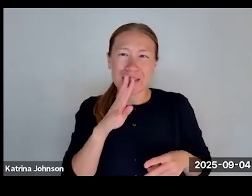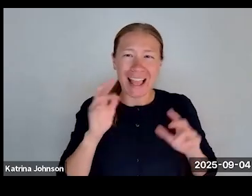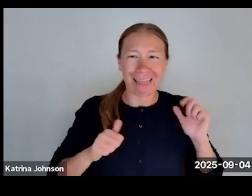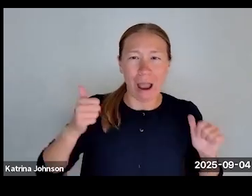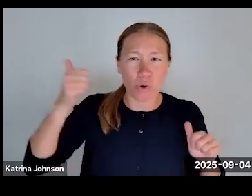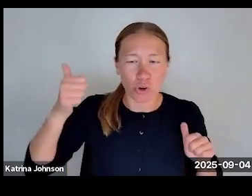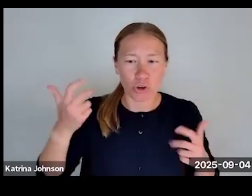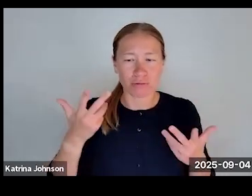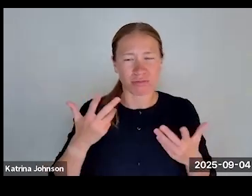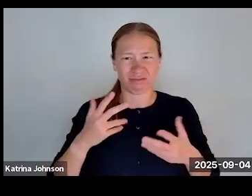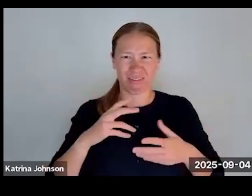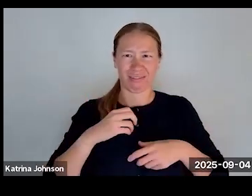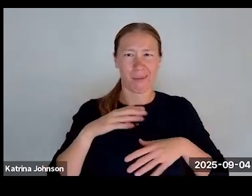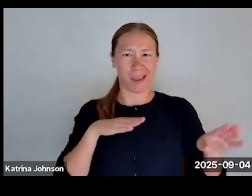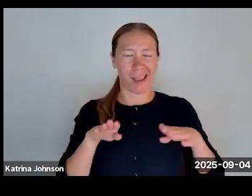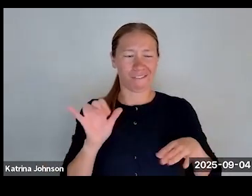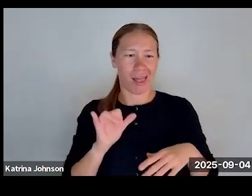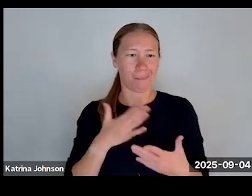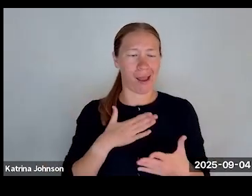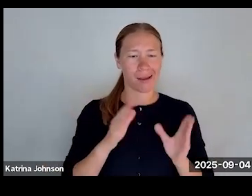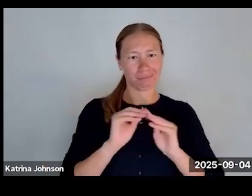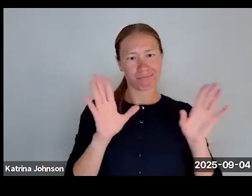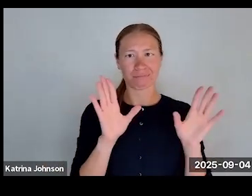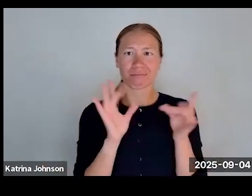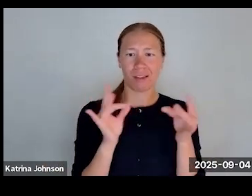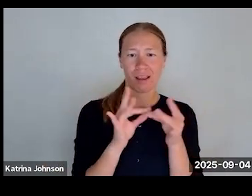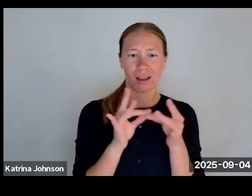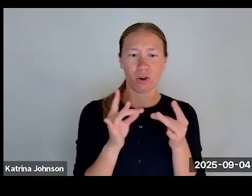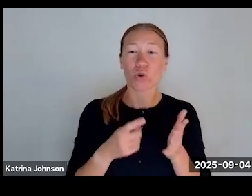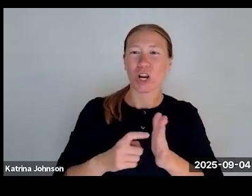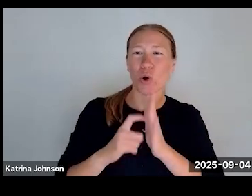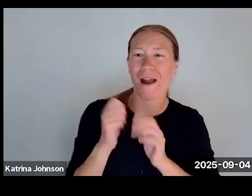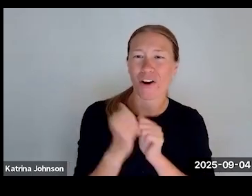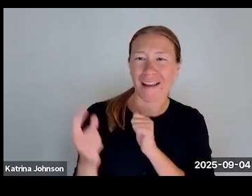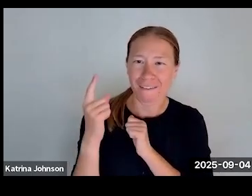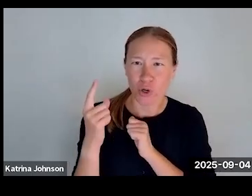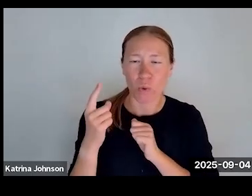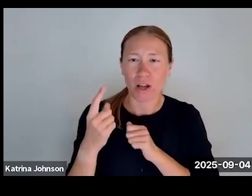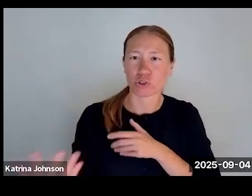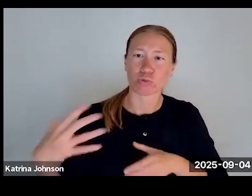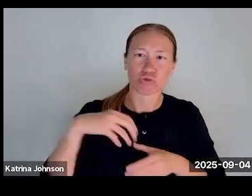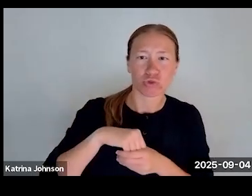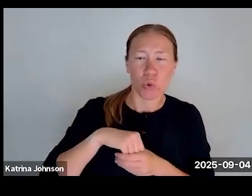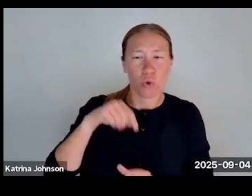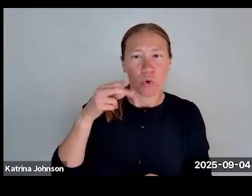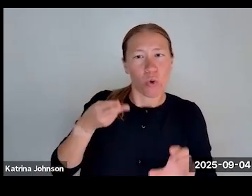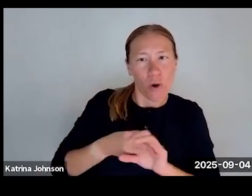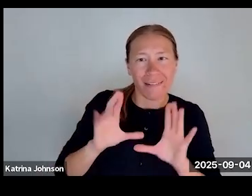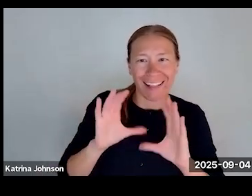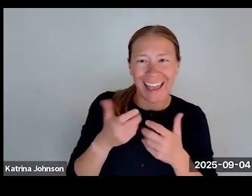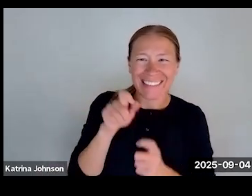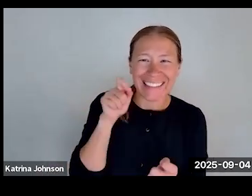Even classroom practices like requiring everyone to participate in exactly the same way can exclude students